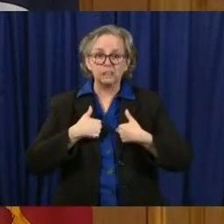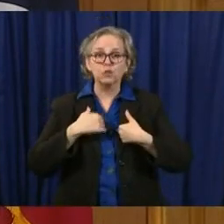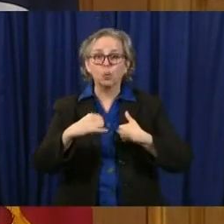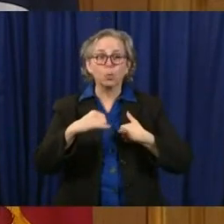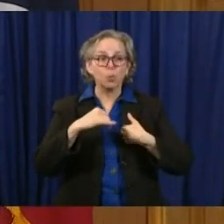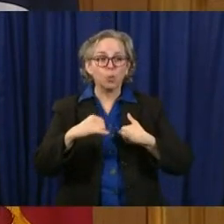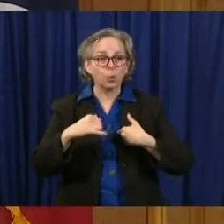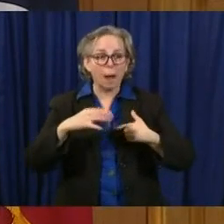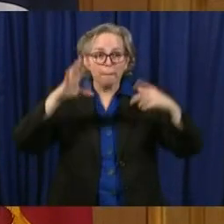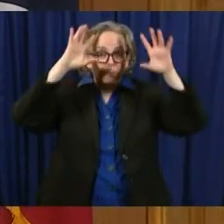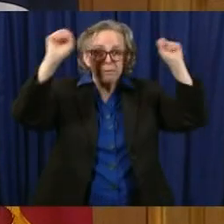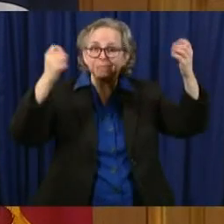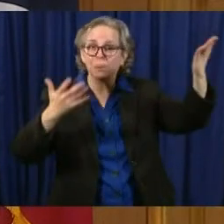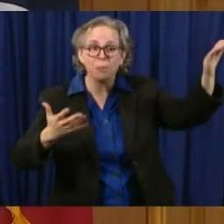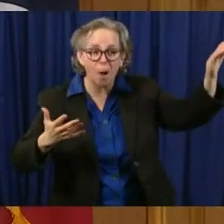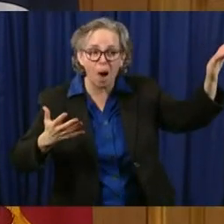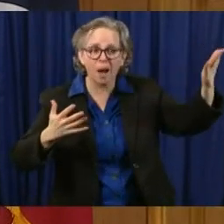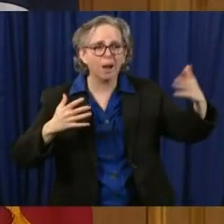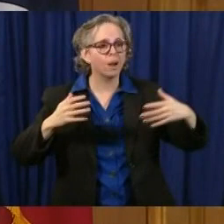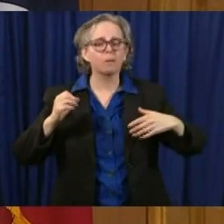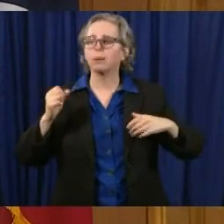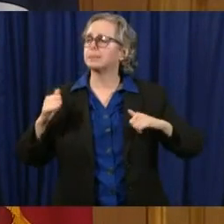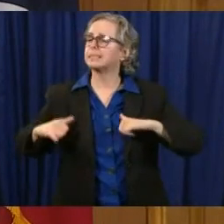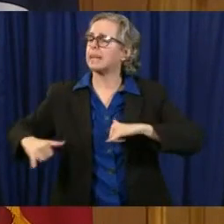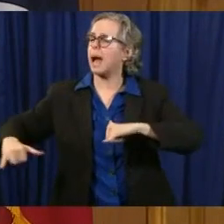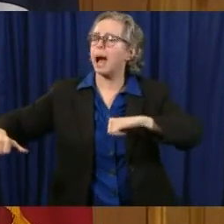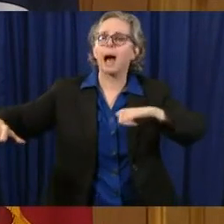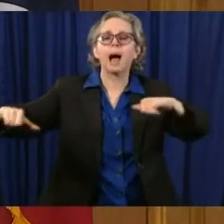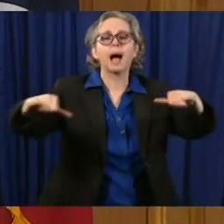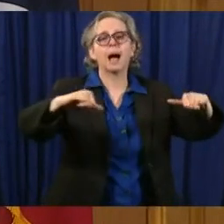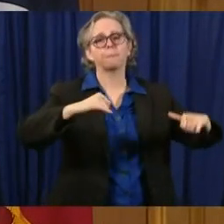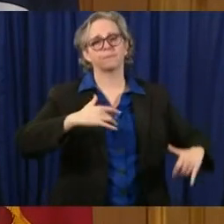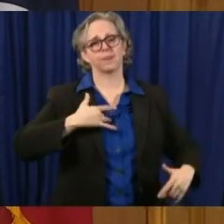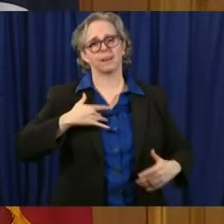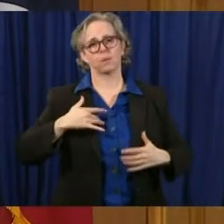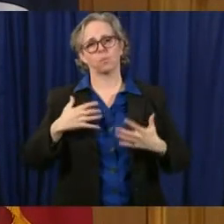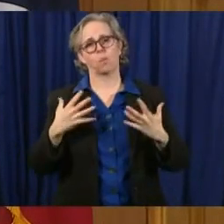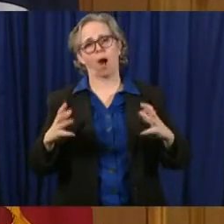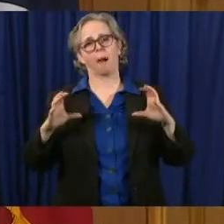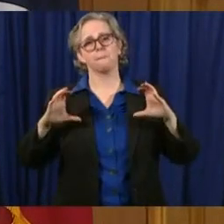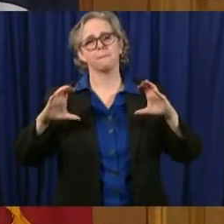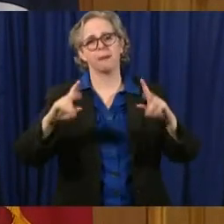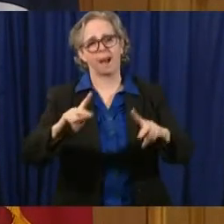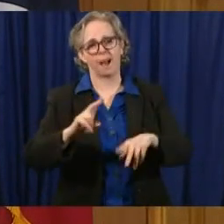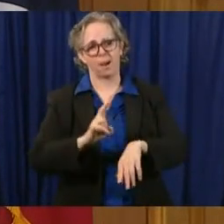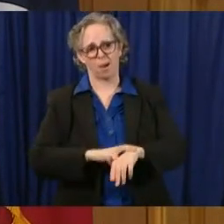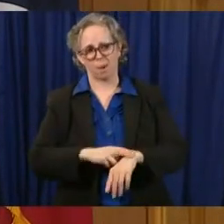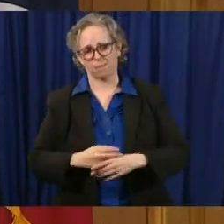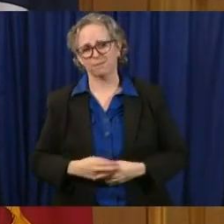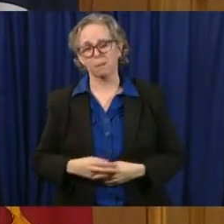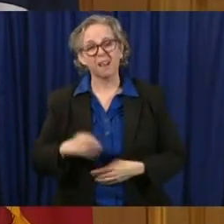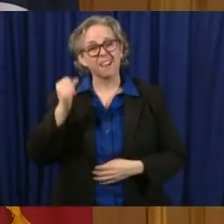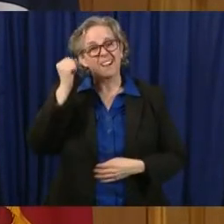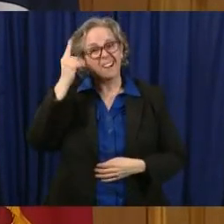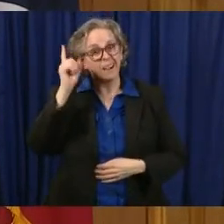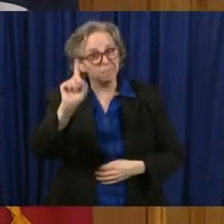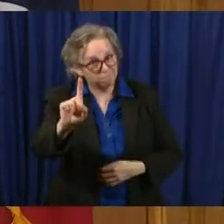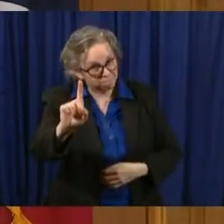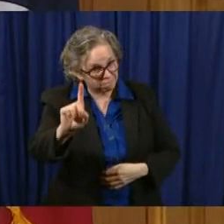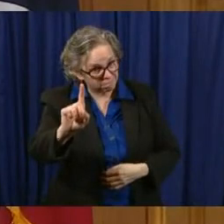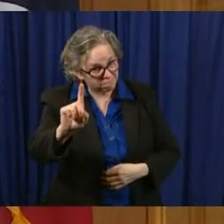is. So we certainly take that into consideration. We need to do this in a way that protects